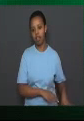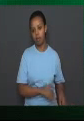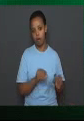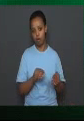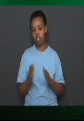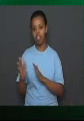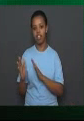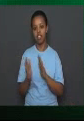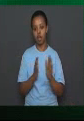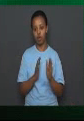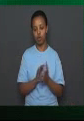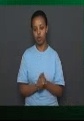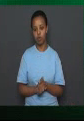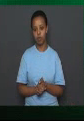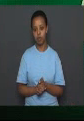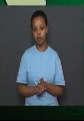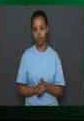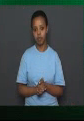Students, let's get ready.